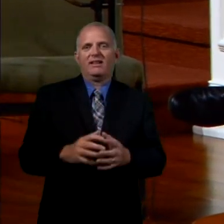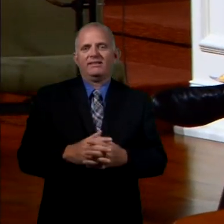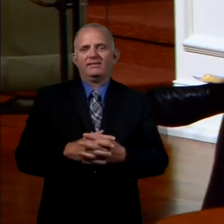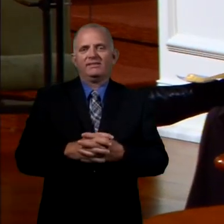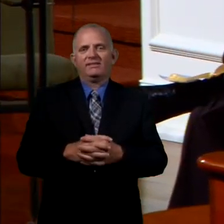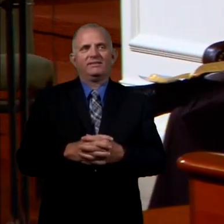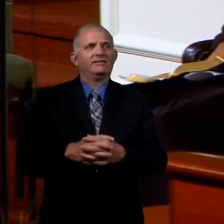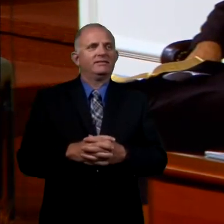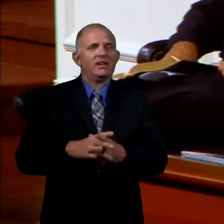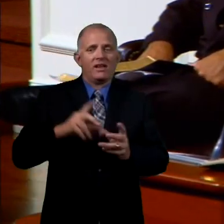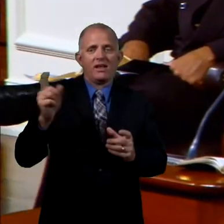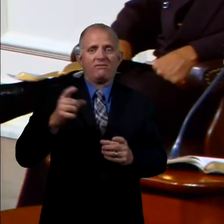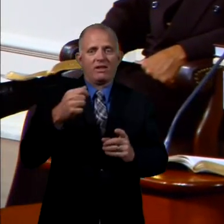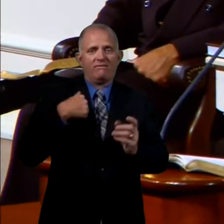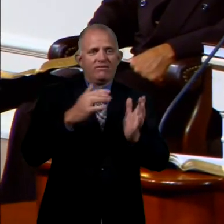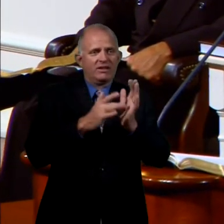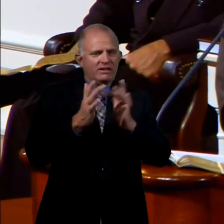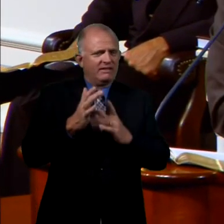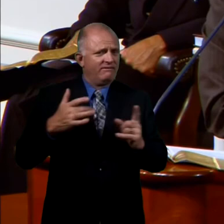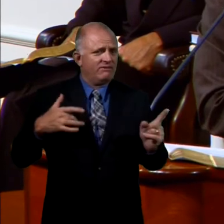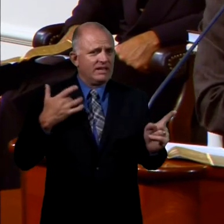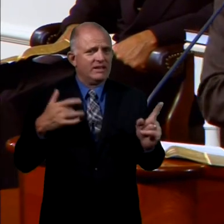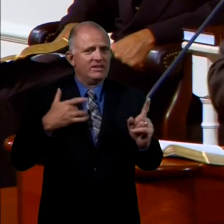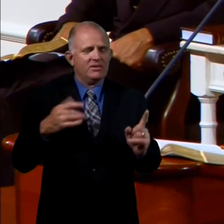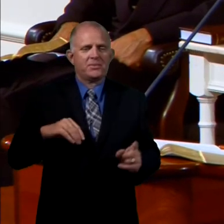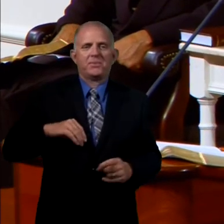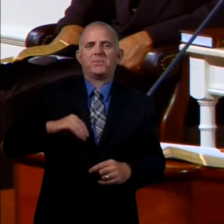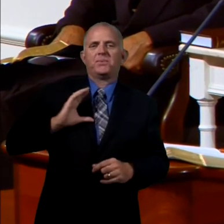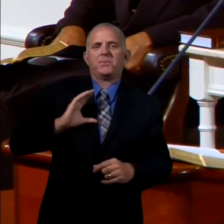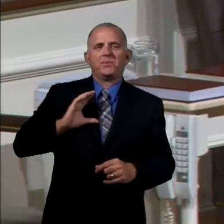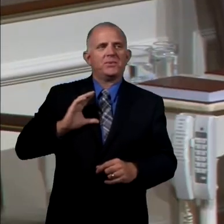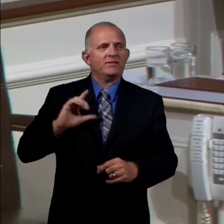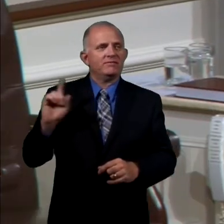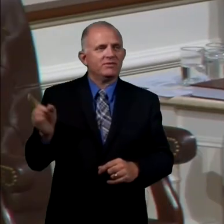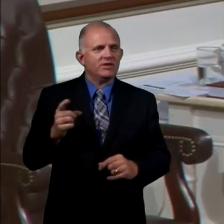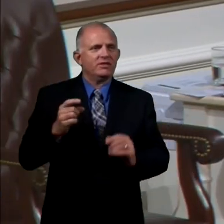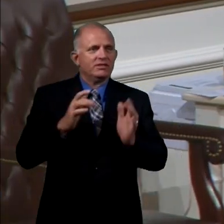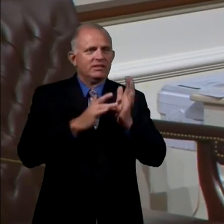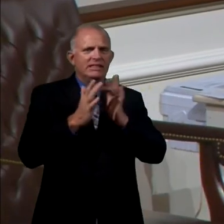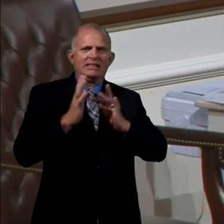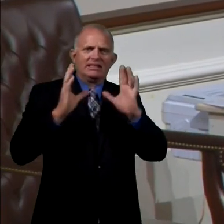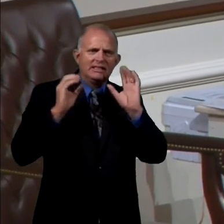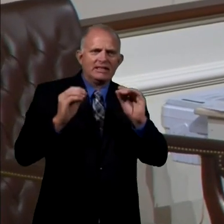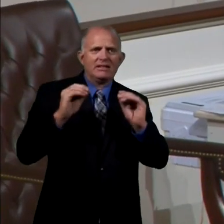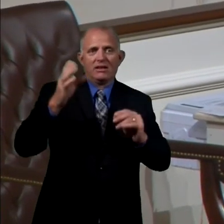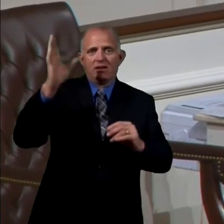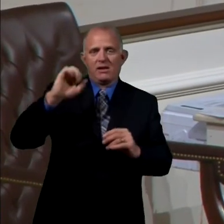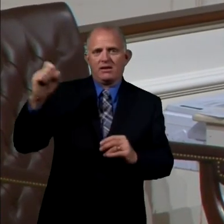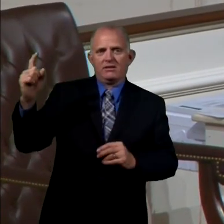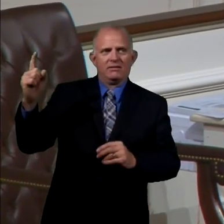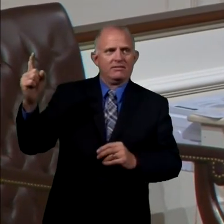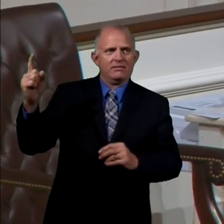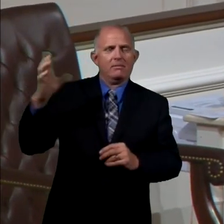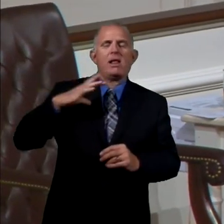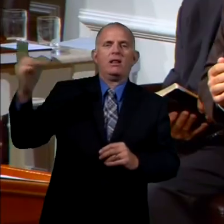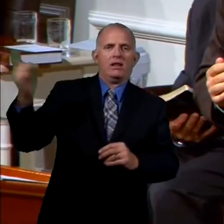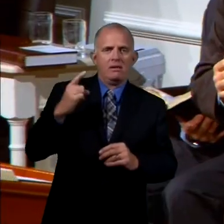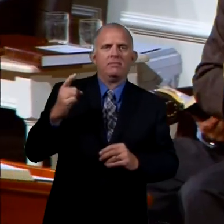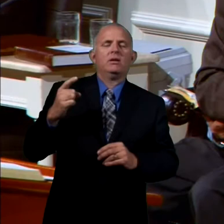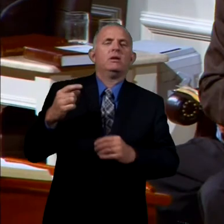wonder if Jesus felt that way? But as Jesus is teaching, God interrupted to go heal a man's daughter. When he got to the man's house,